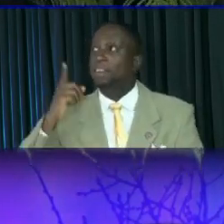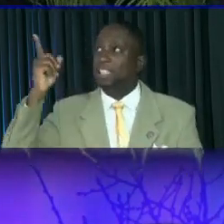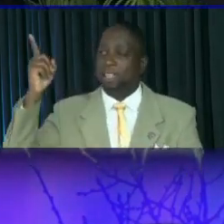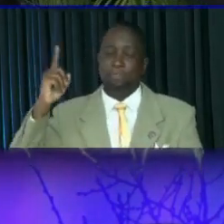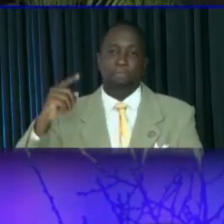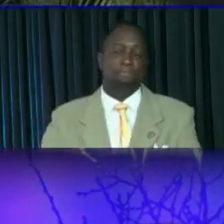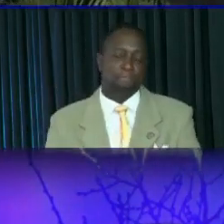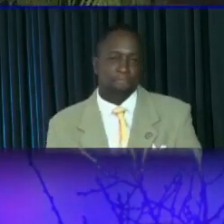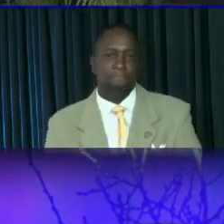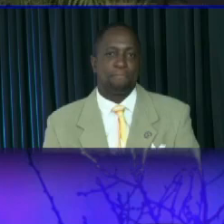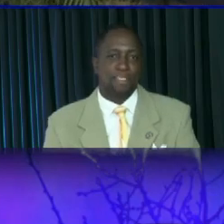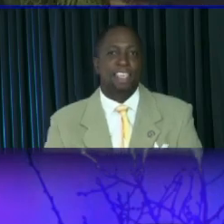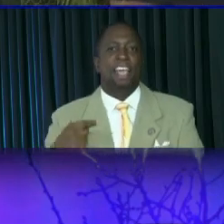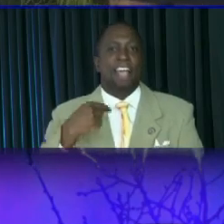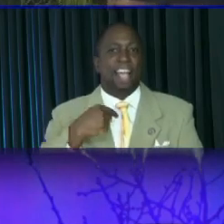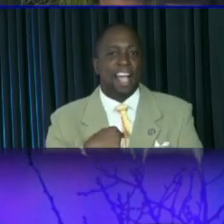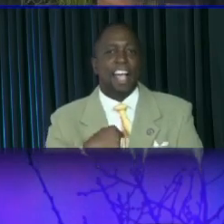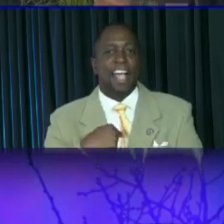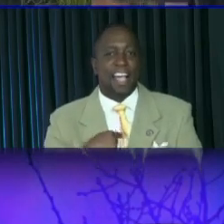let's talk about him.